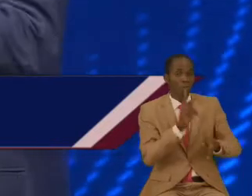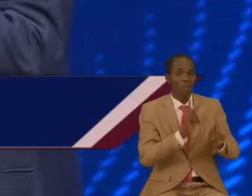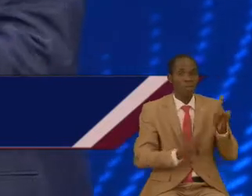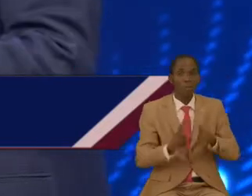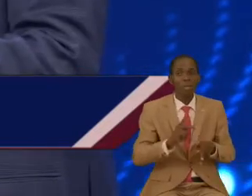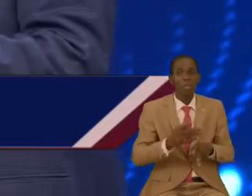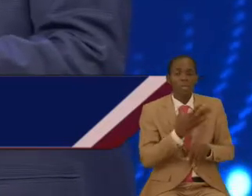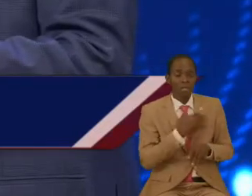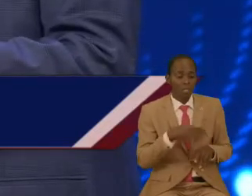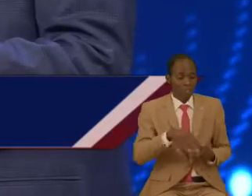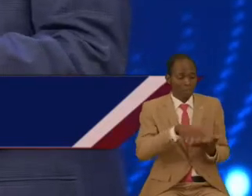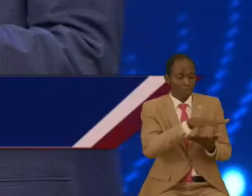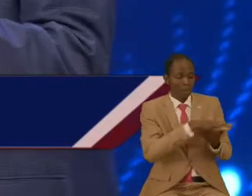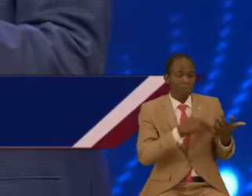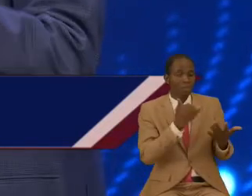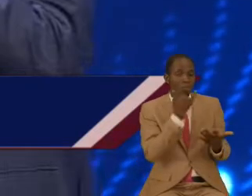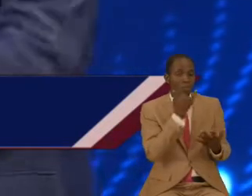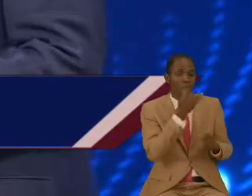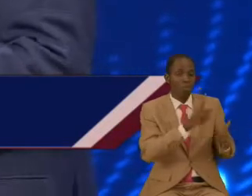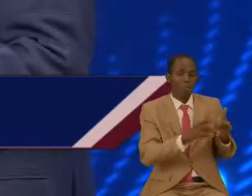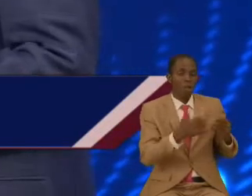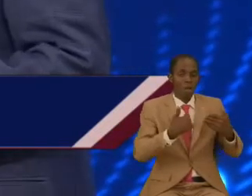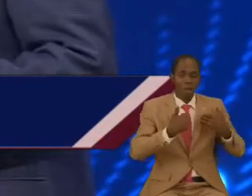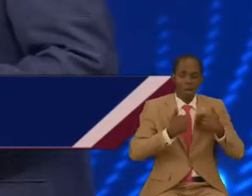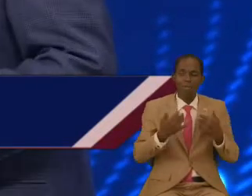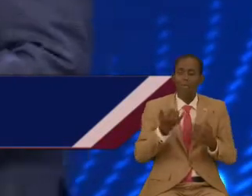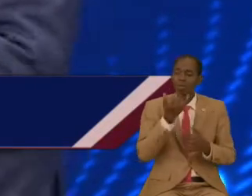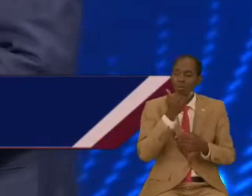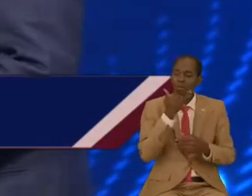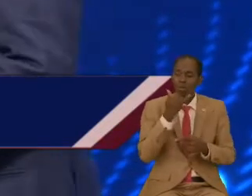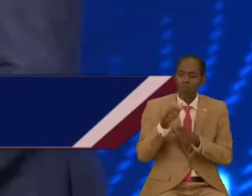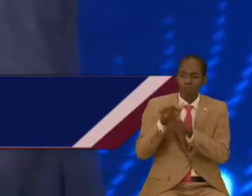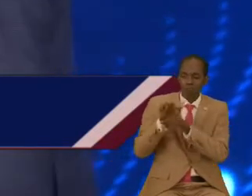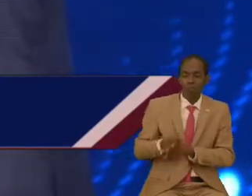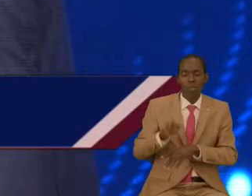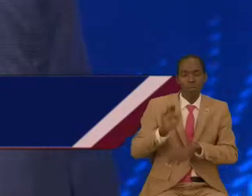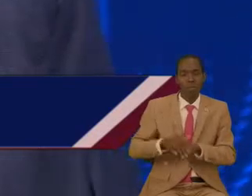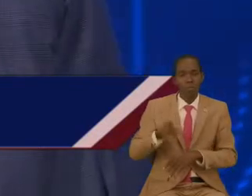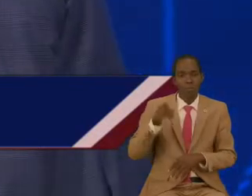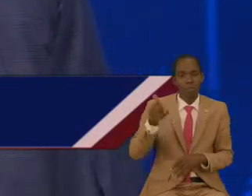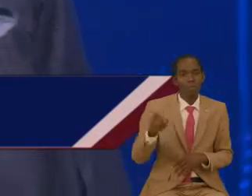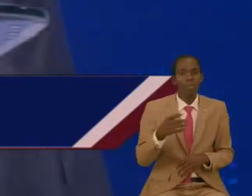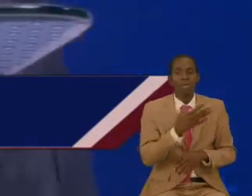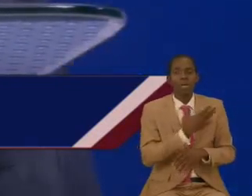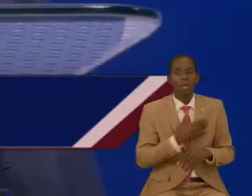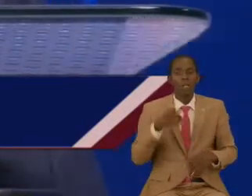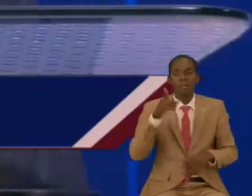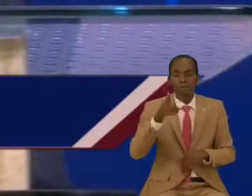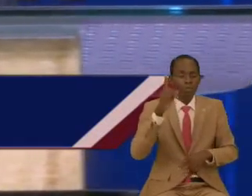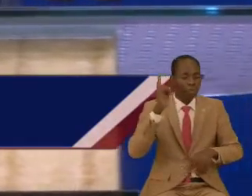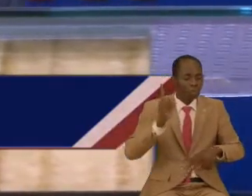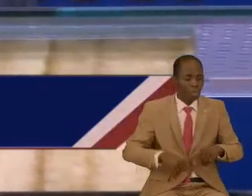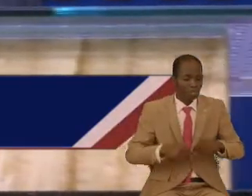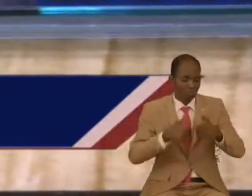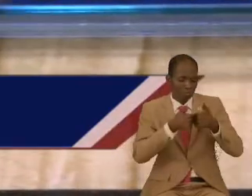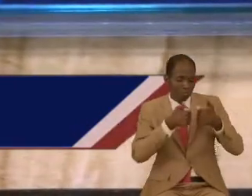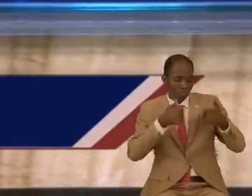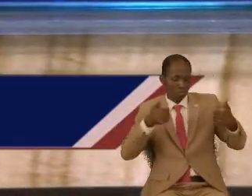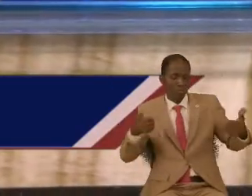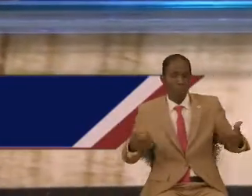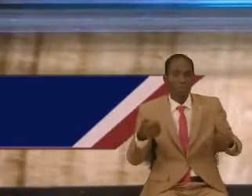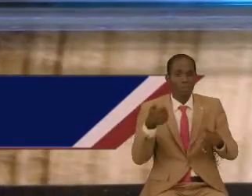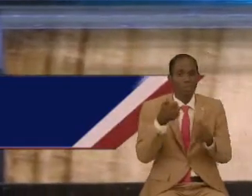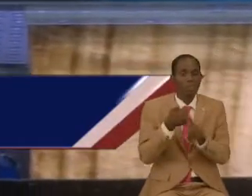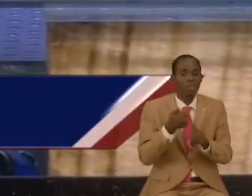the impact on you, they oppress you with their message, and you cannot get yourself out of